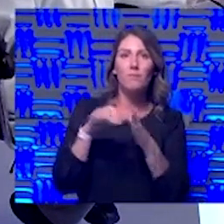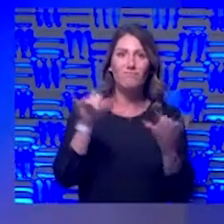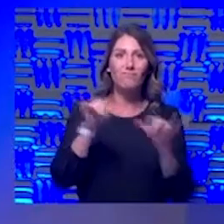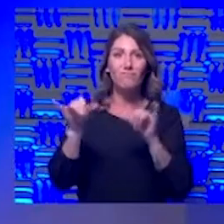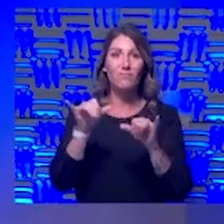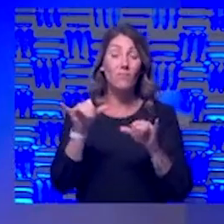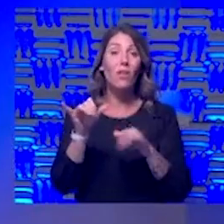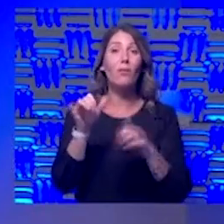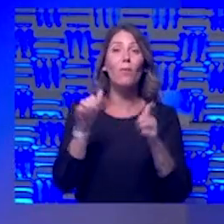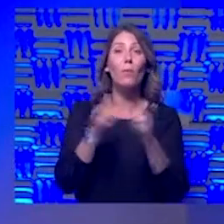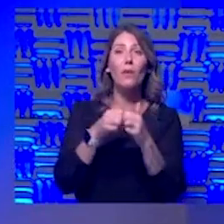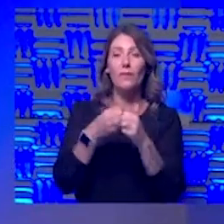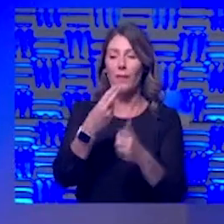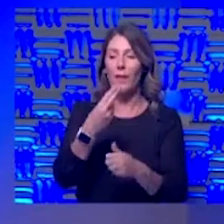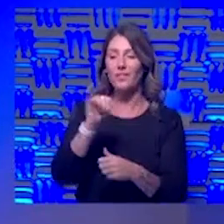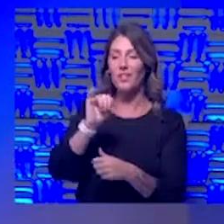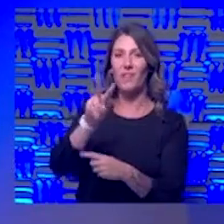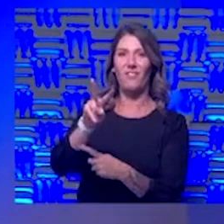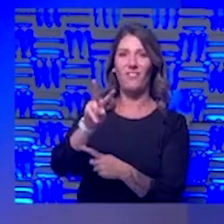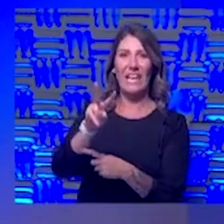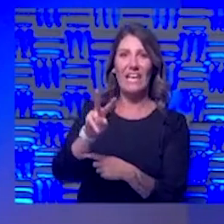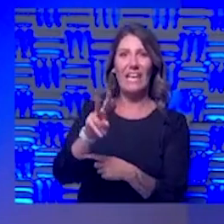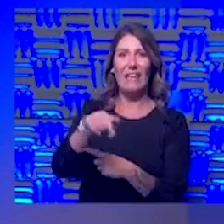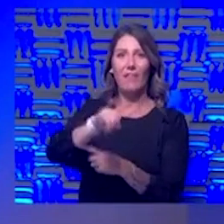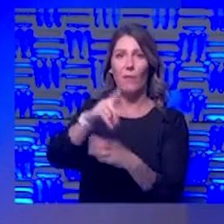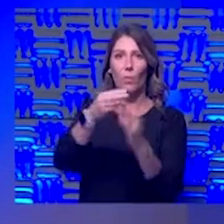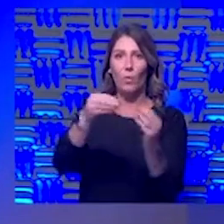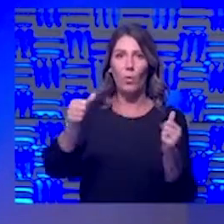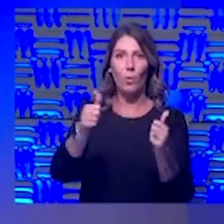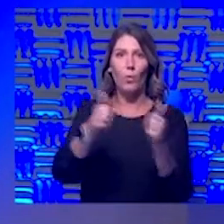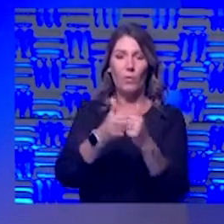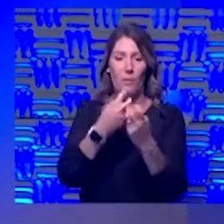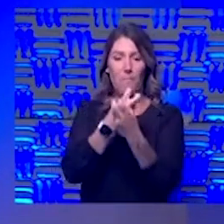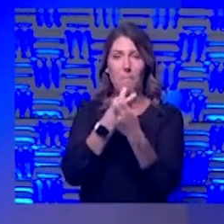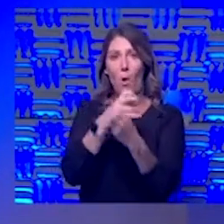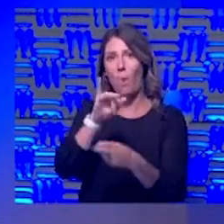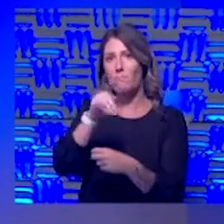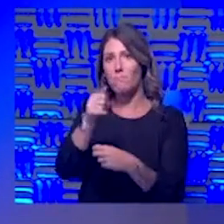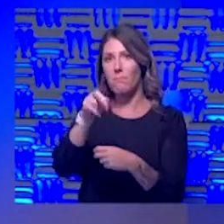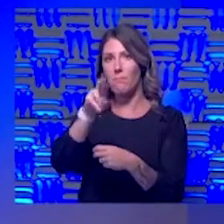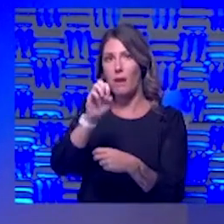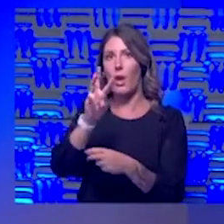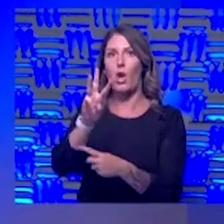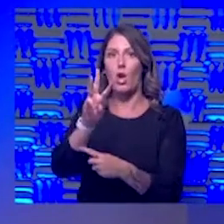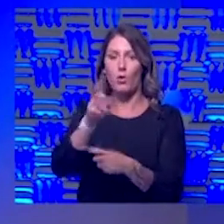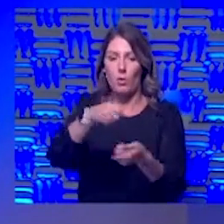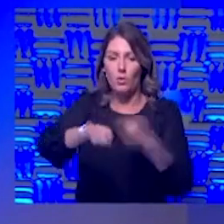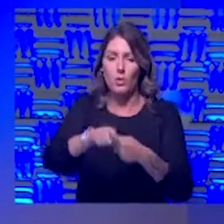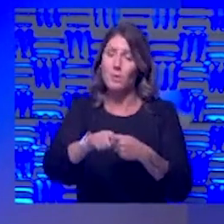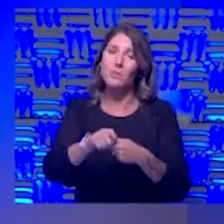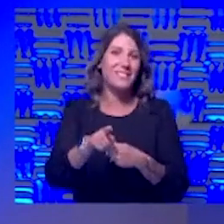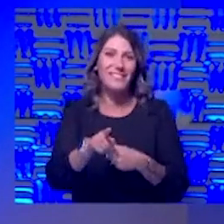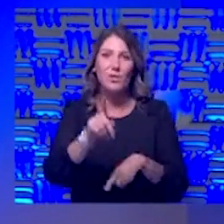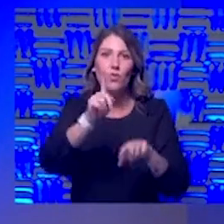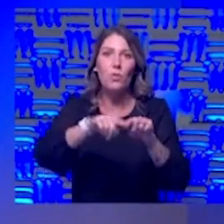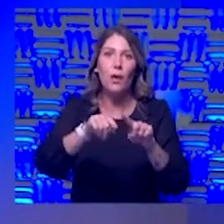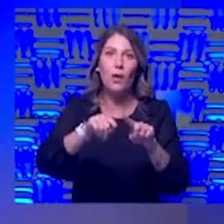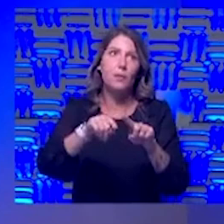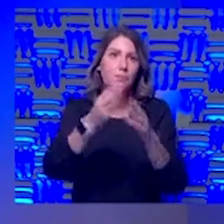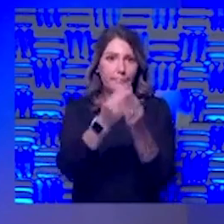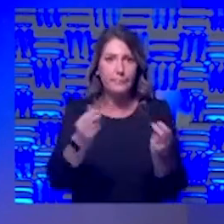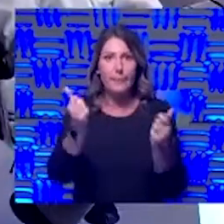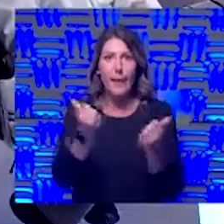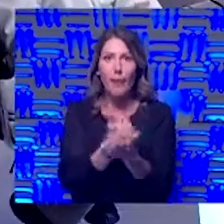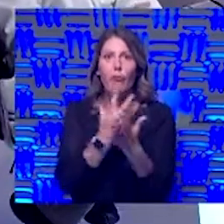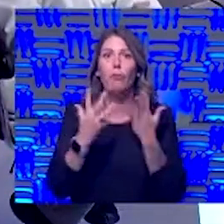with a bone marrow transplant. Right. That is certainly not going to become the standard of care right now because there are so many complications associated with the bone marrow